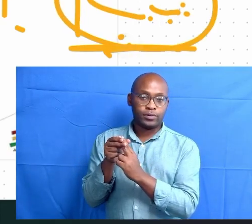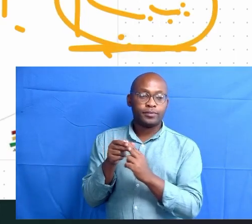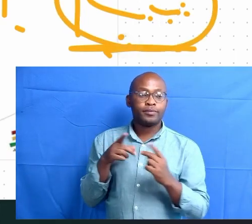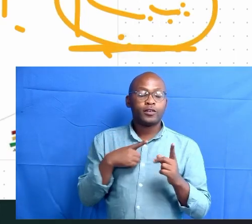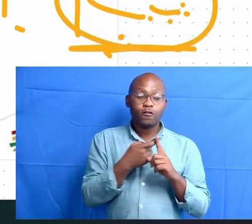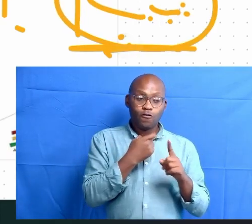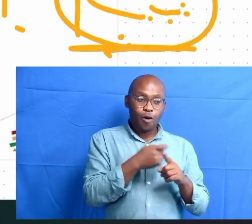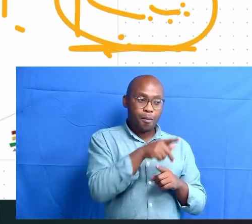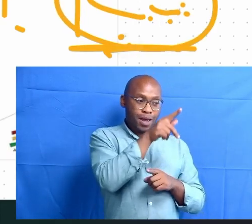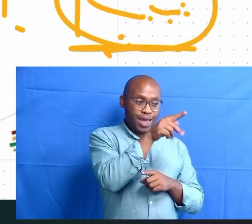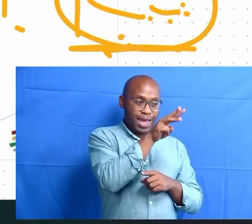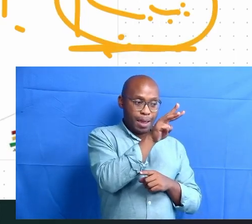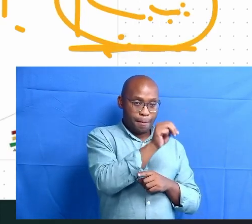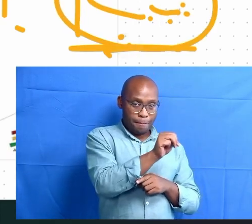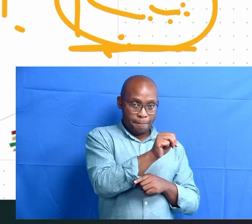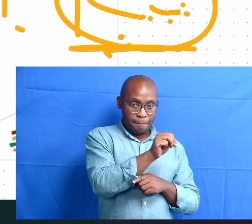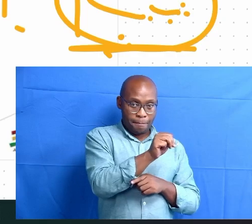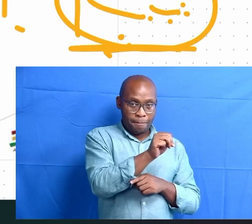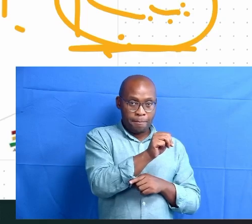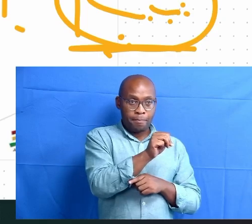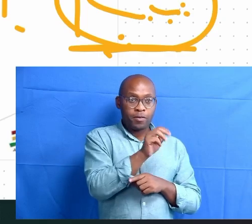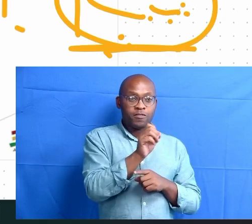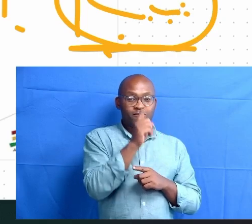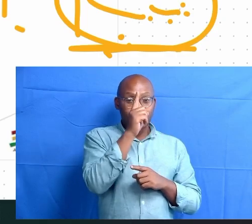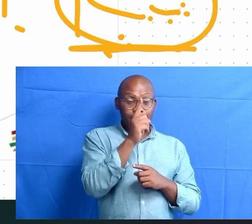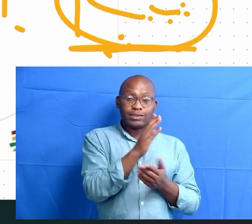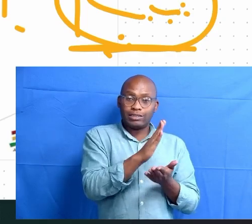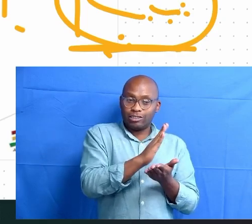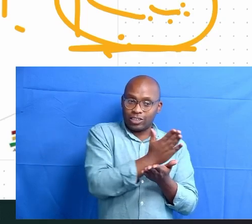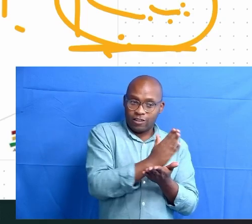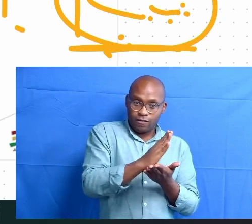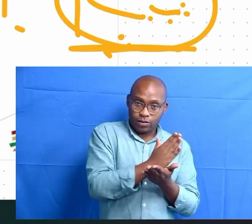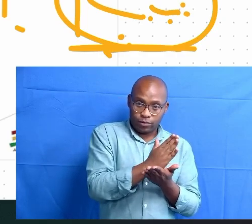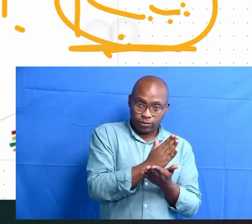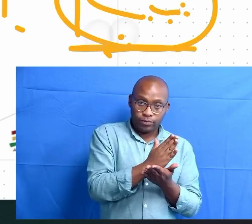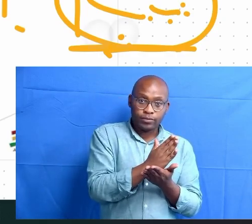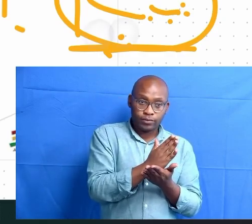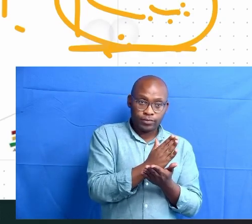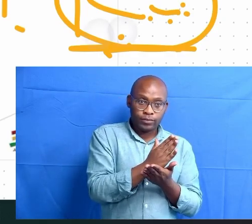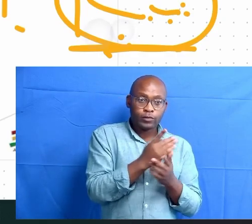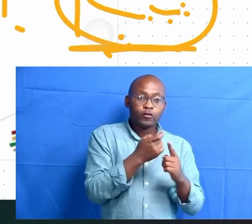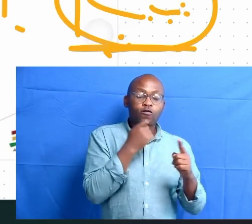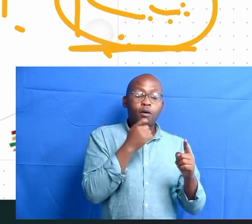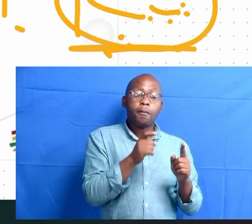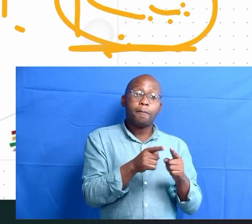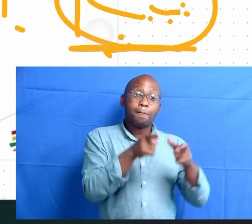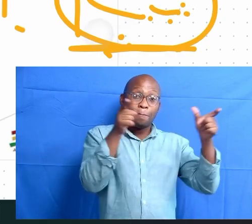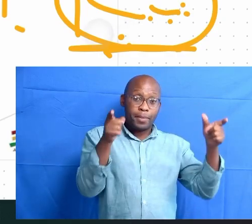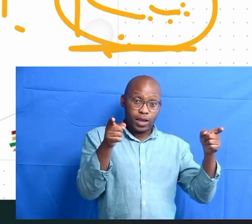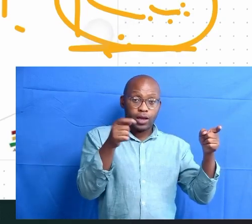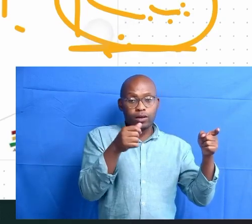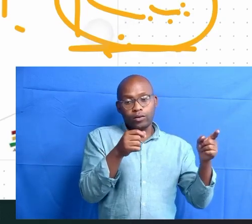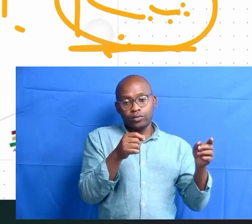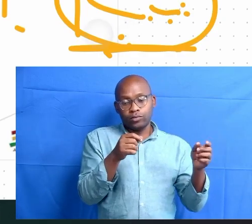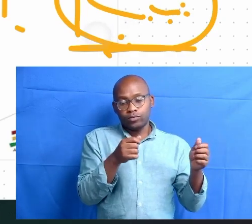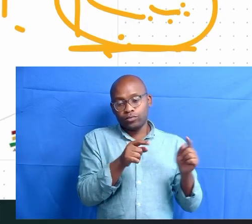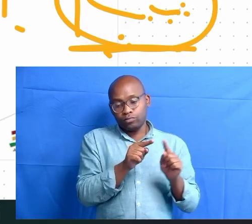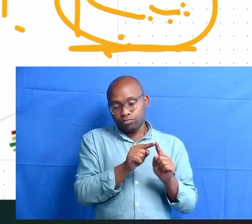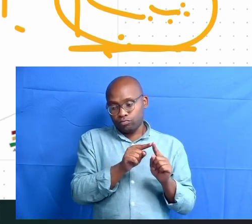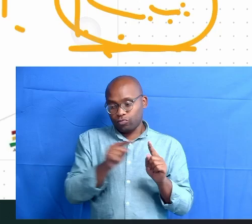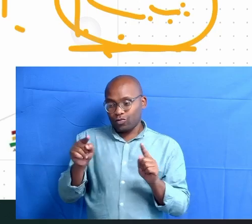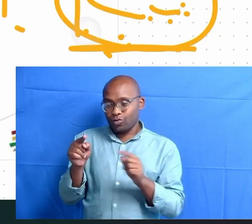millimeters. Therefore, I will multiply, divide I from the biggest to the